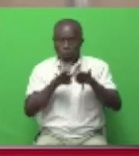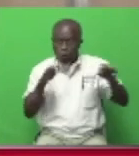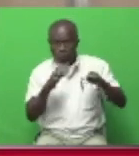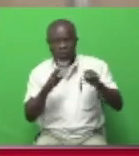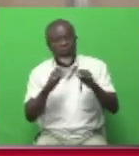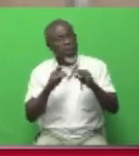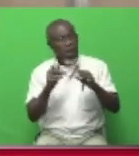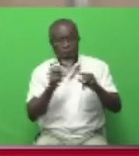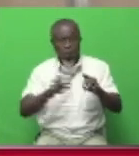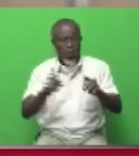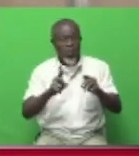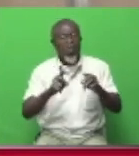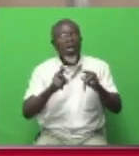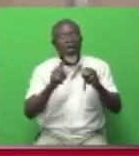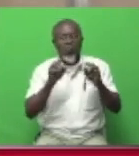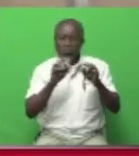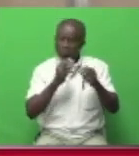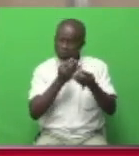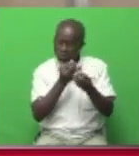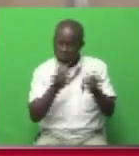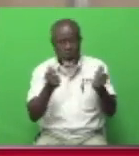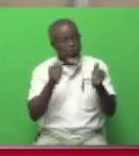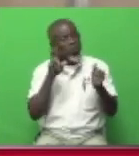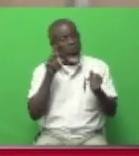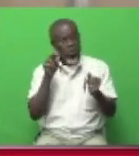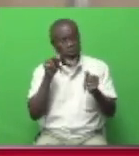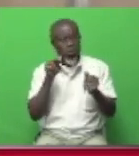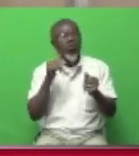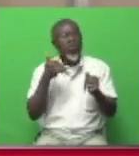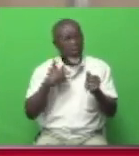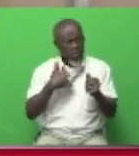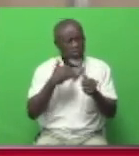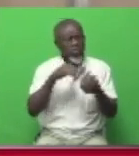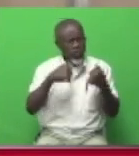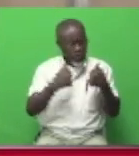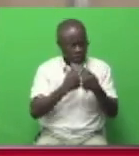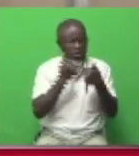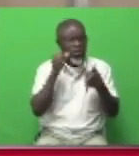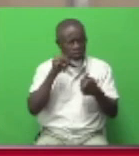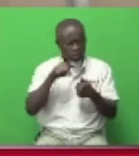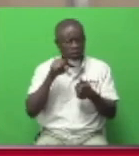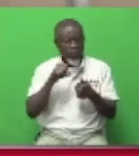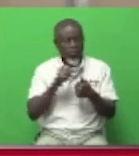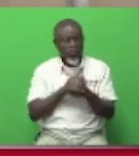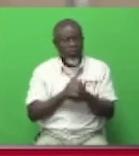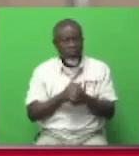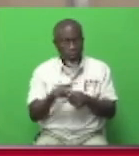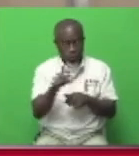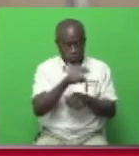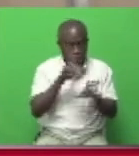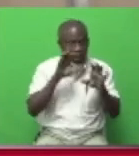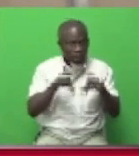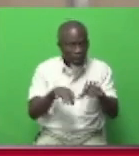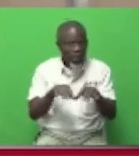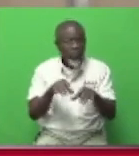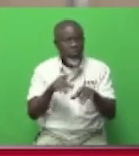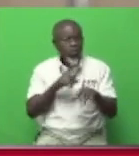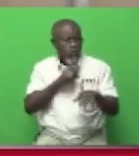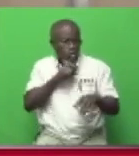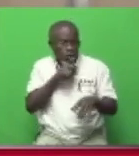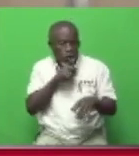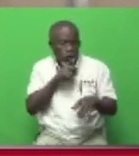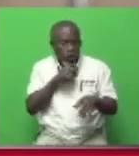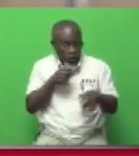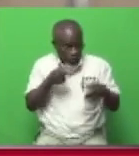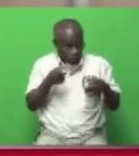issues. But the people of Trinidad and Tobago can rest assured that we are the office,